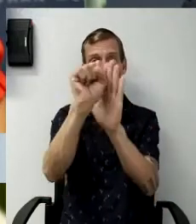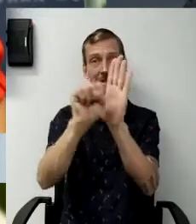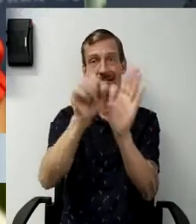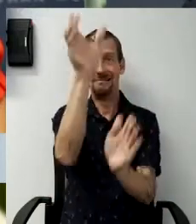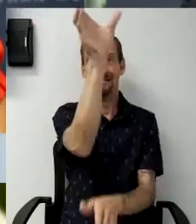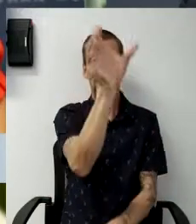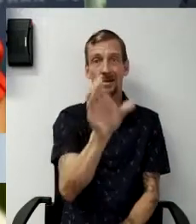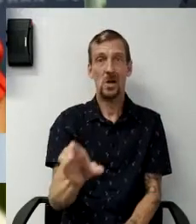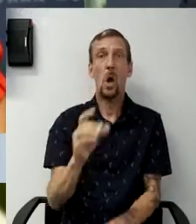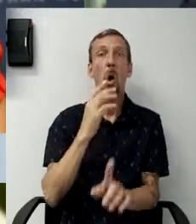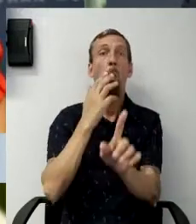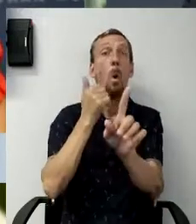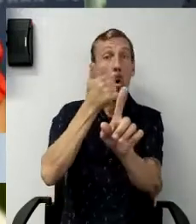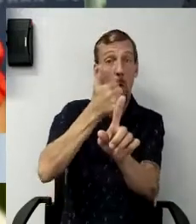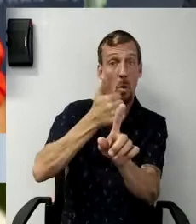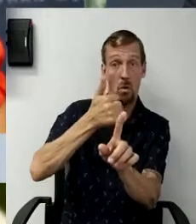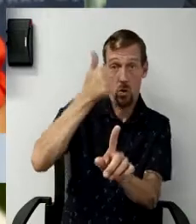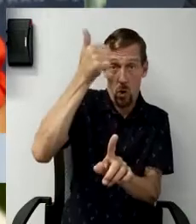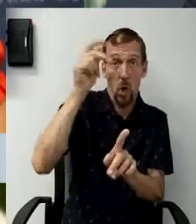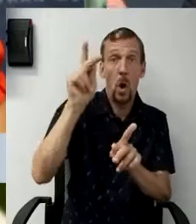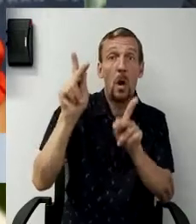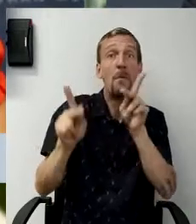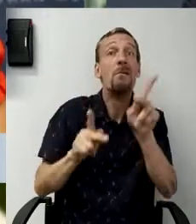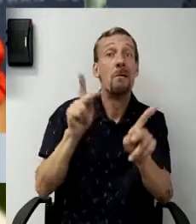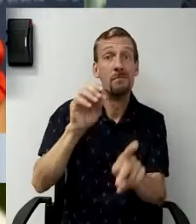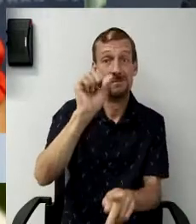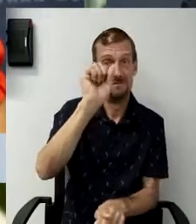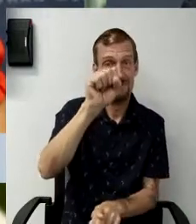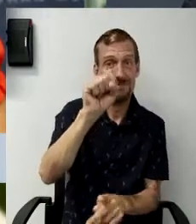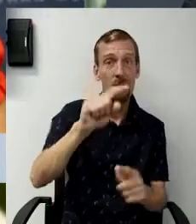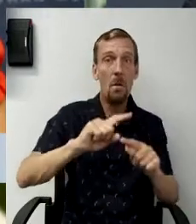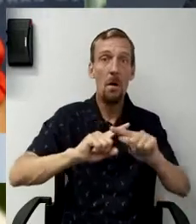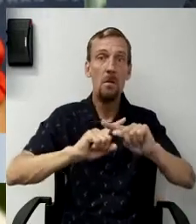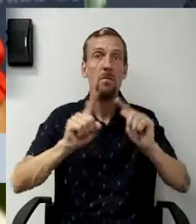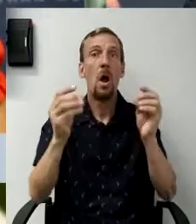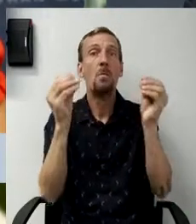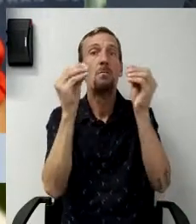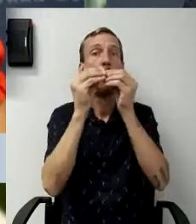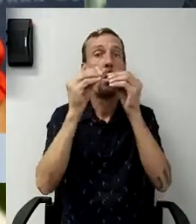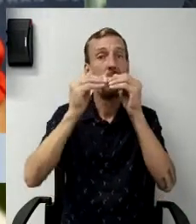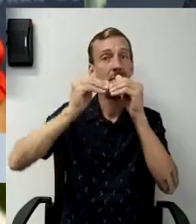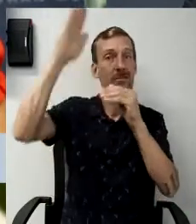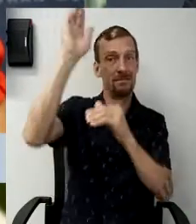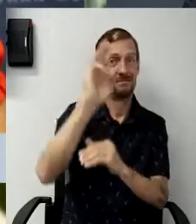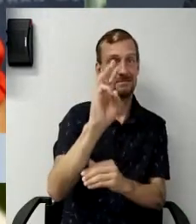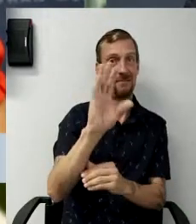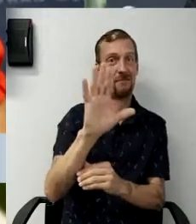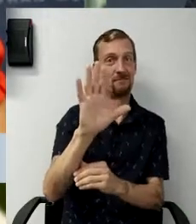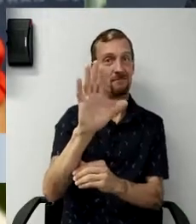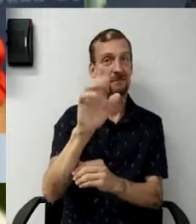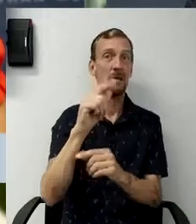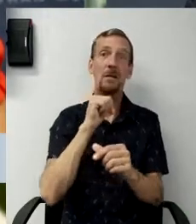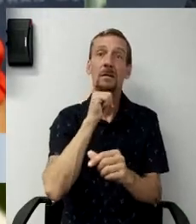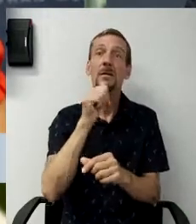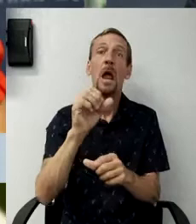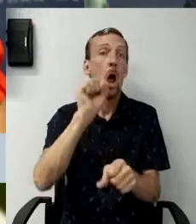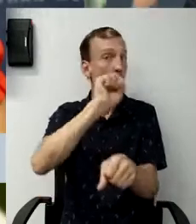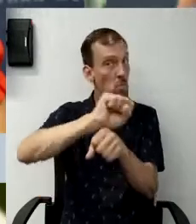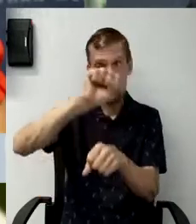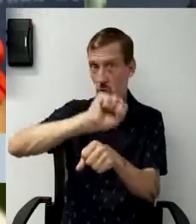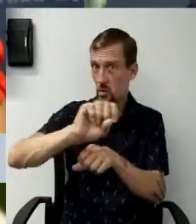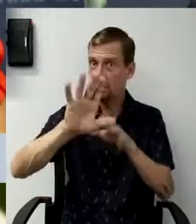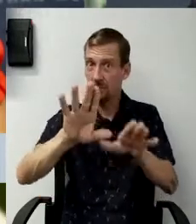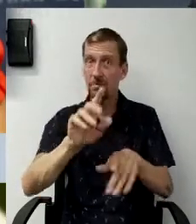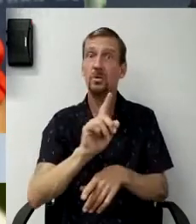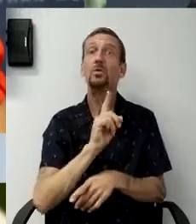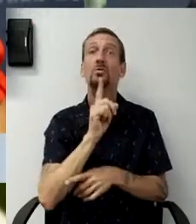in the older population, generally those that are more than 65 years old, probably not in the workforce anymore. So